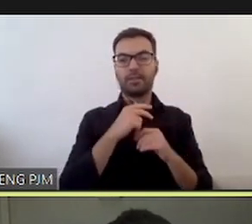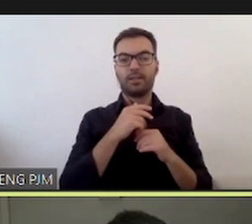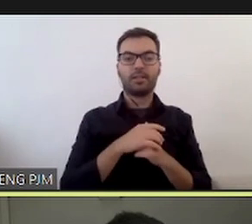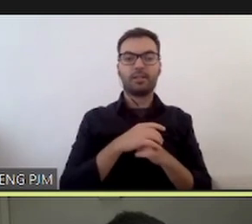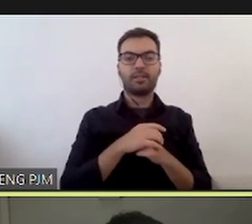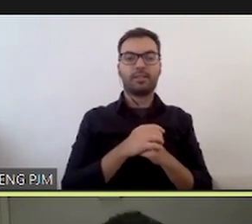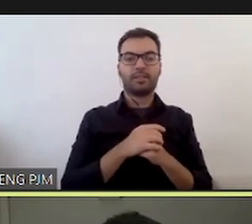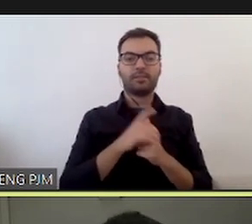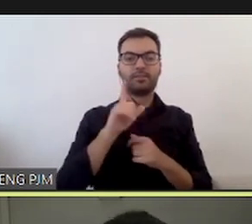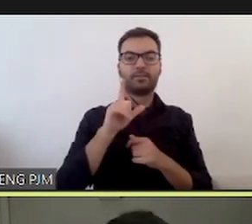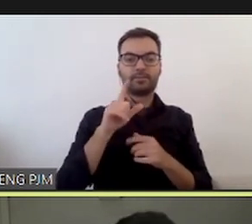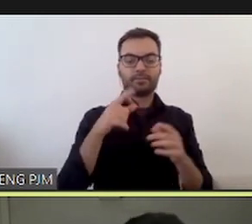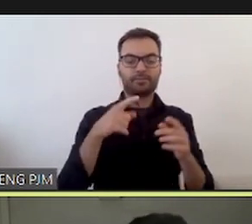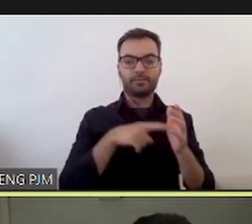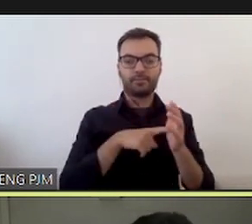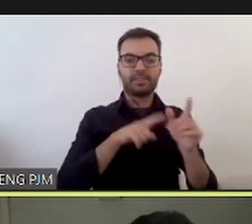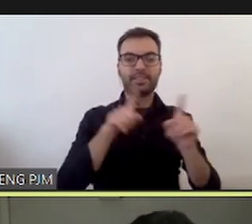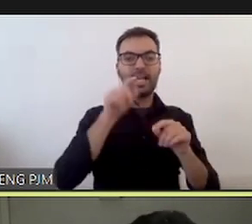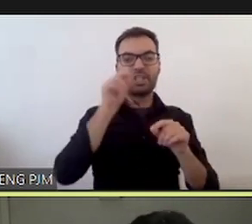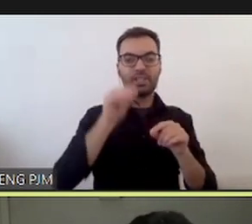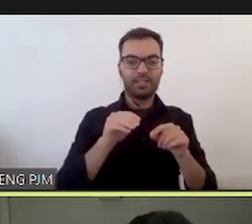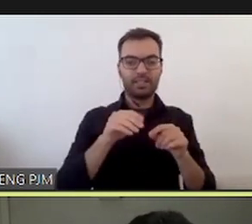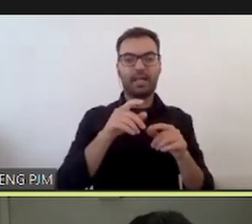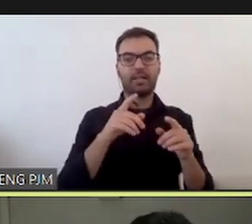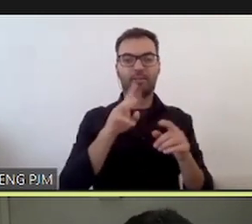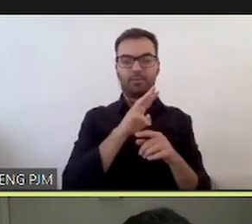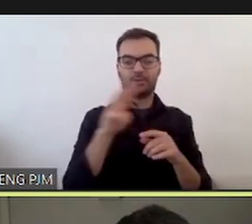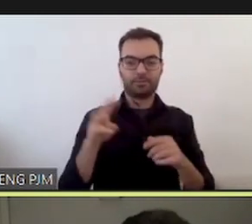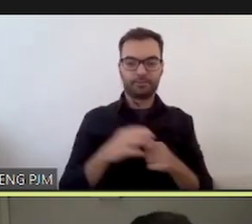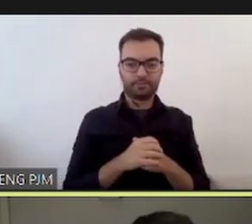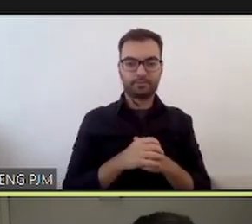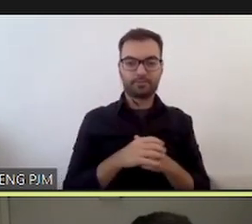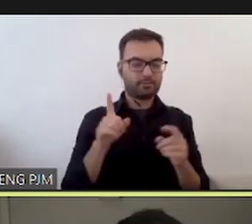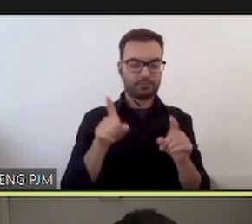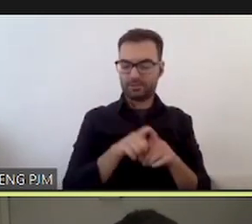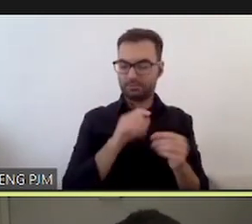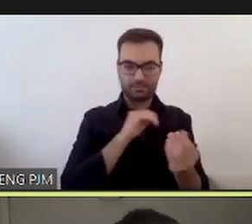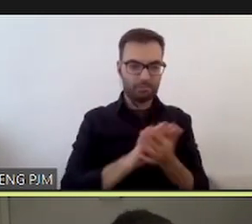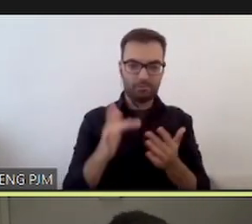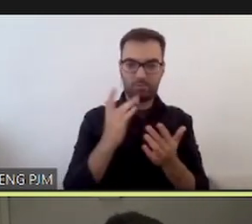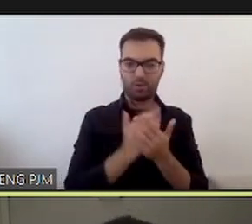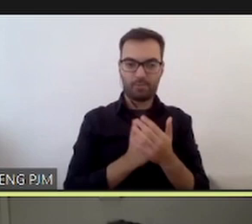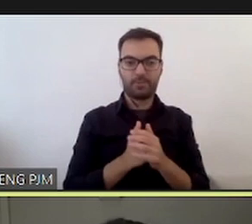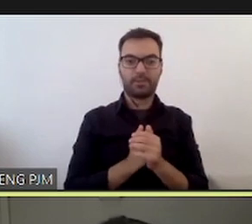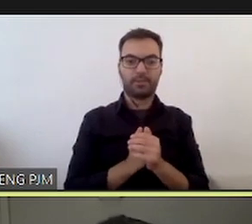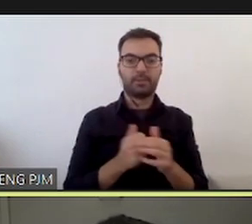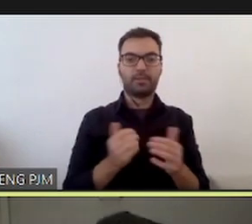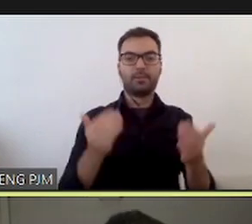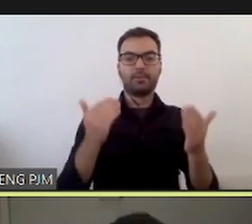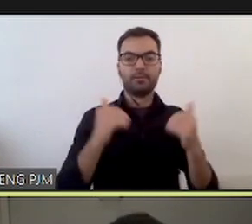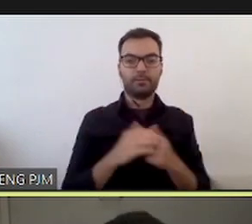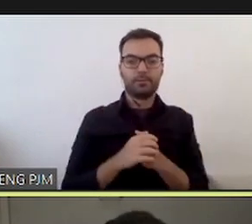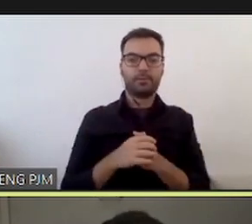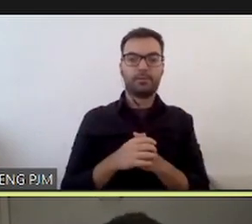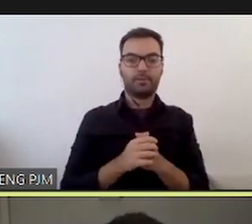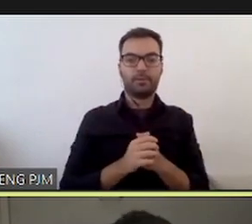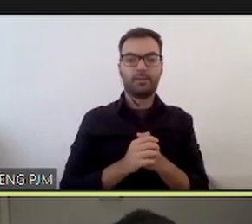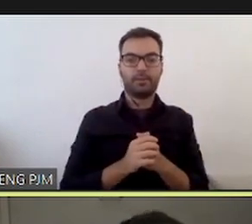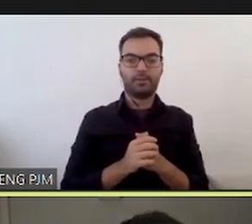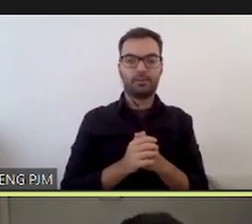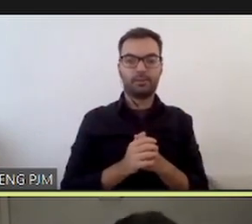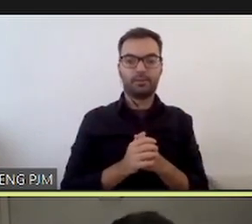that you use on the page. And this is for free. And then another add-on that I